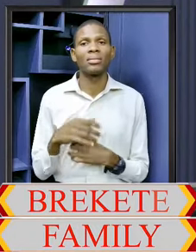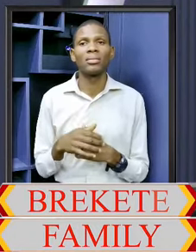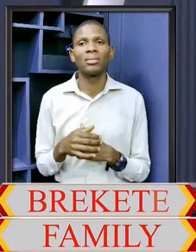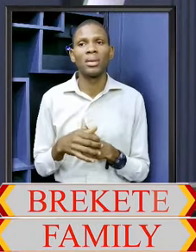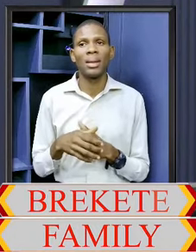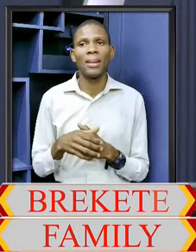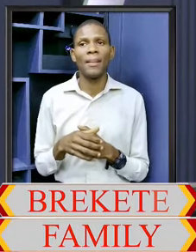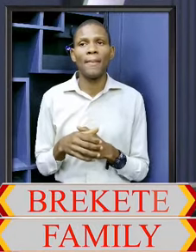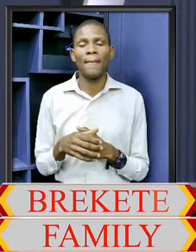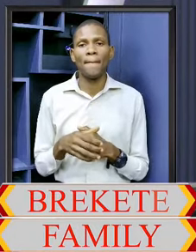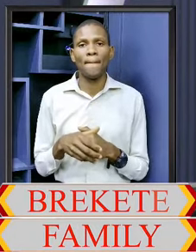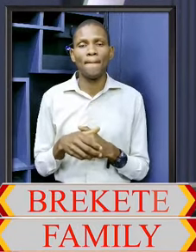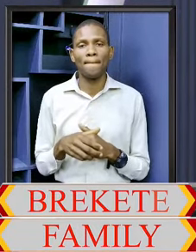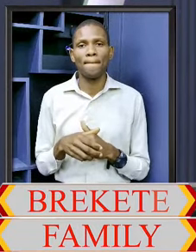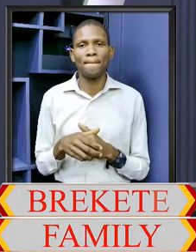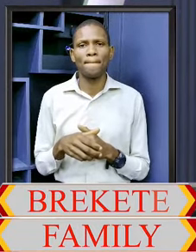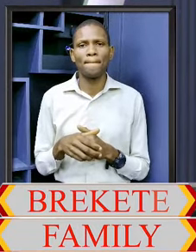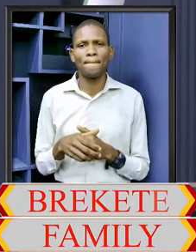sir. Mm. Okay, sir.